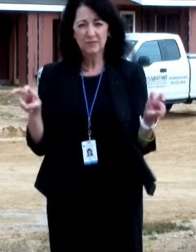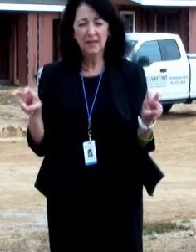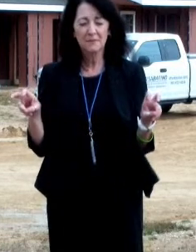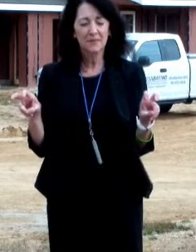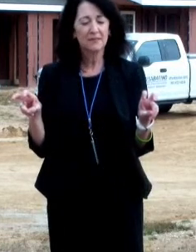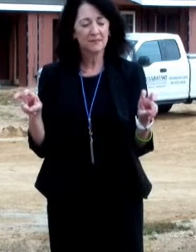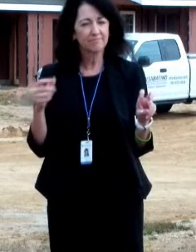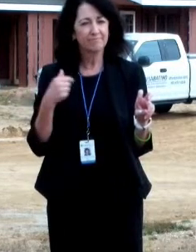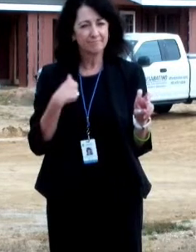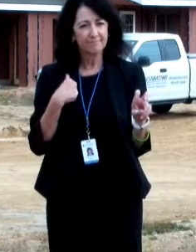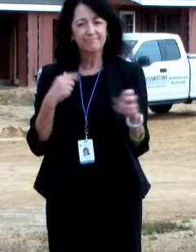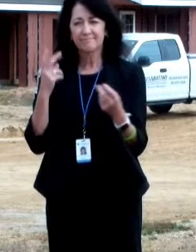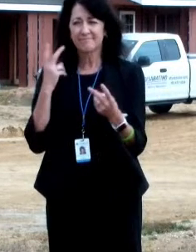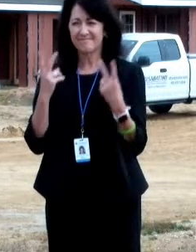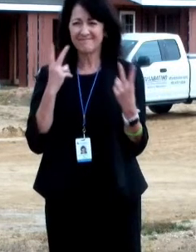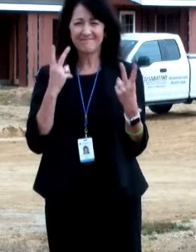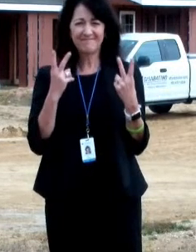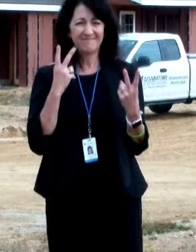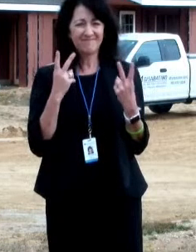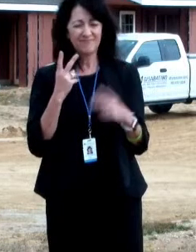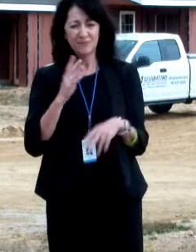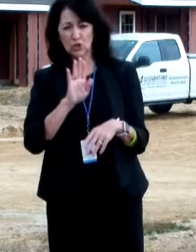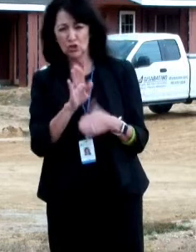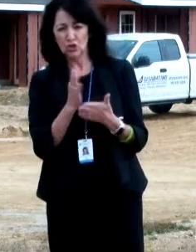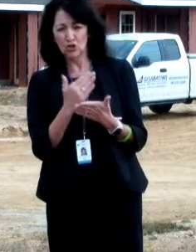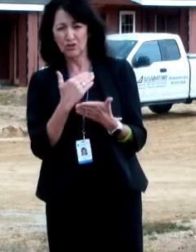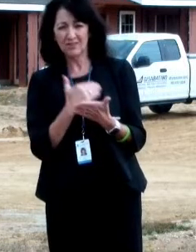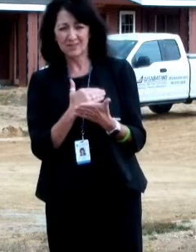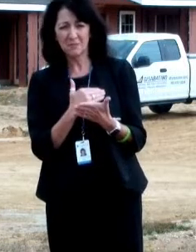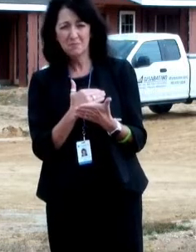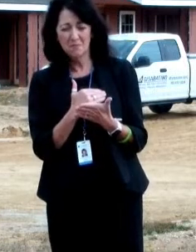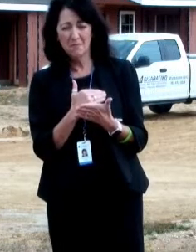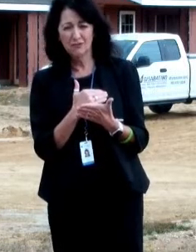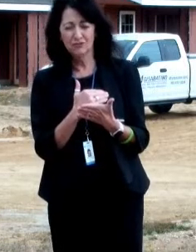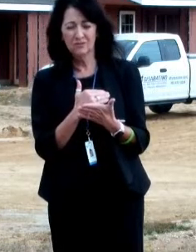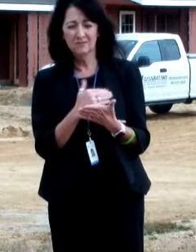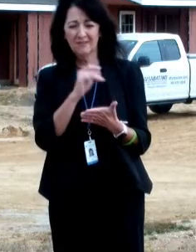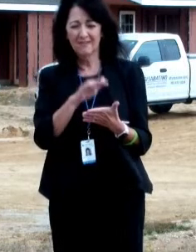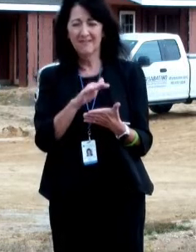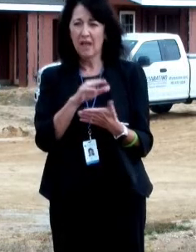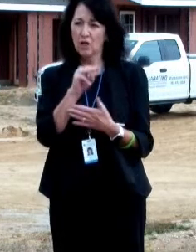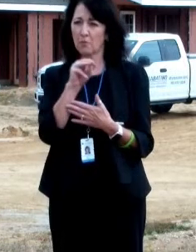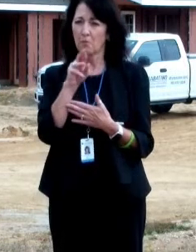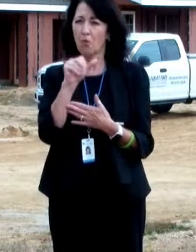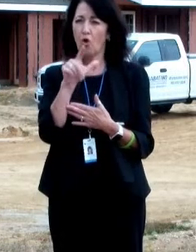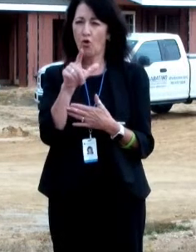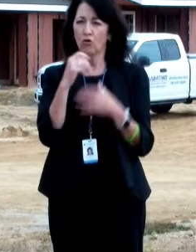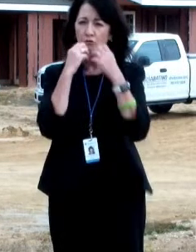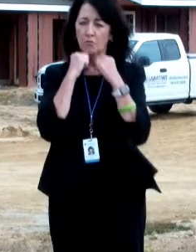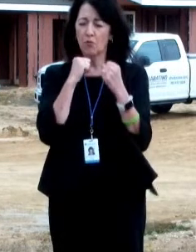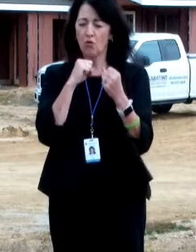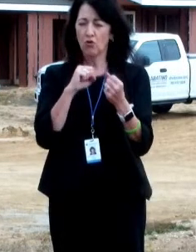said that your budget is a moral doctrine. They say your budget is a